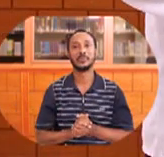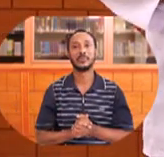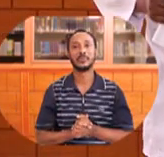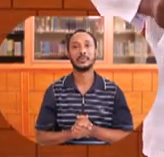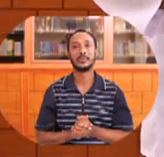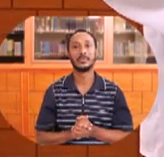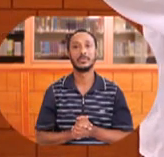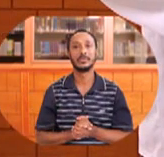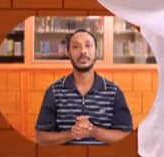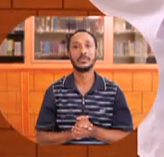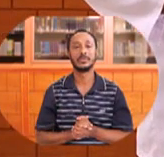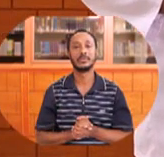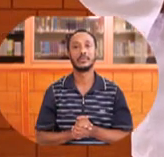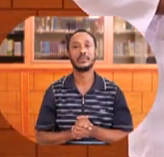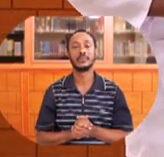If this is so,